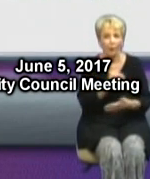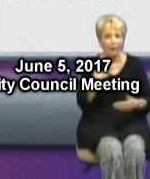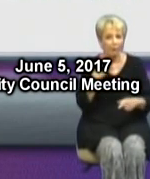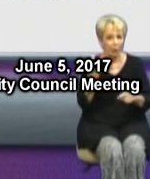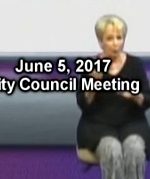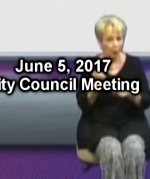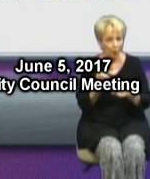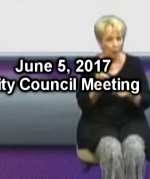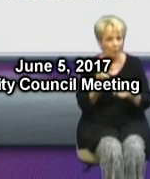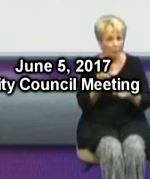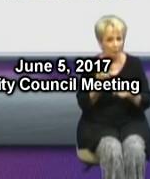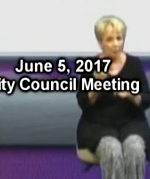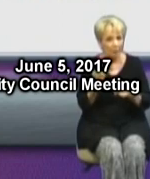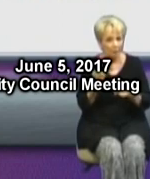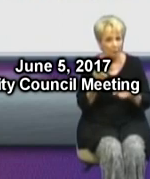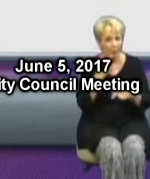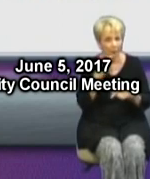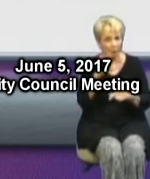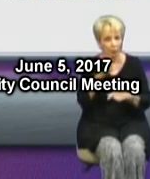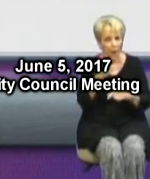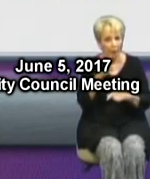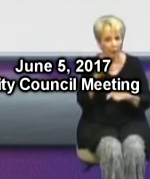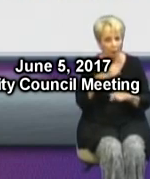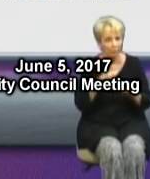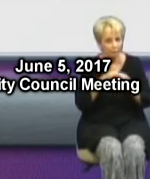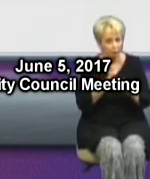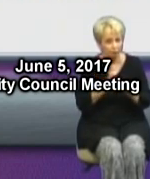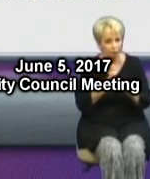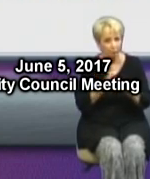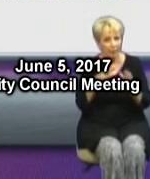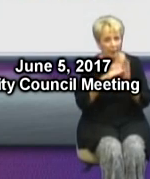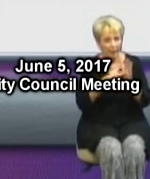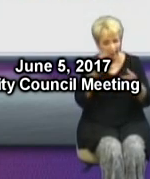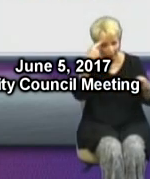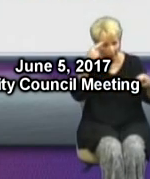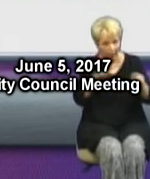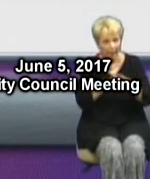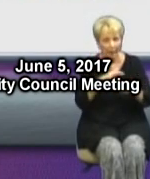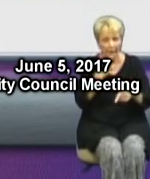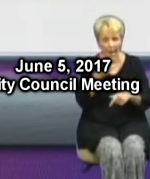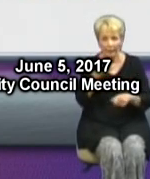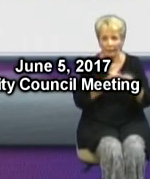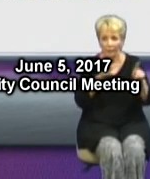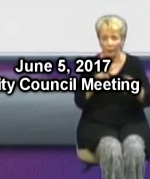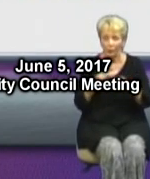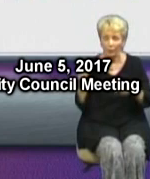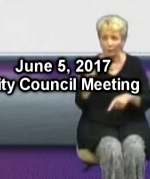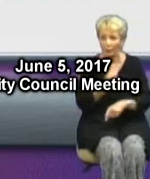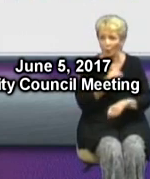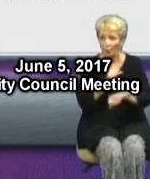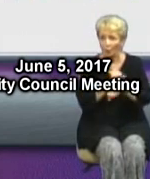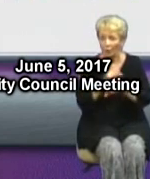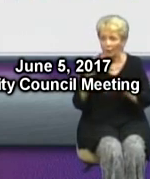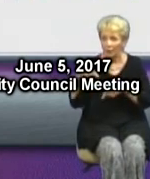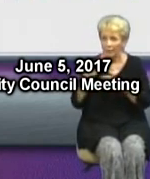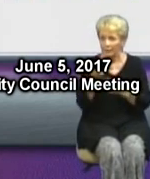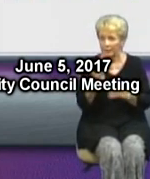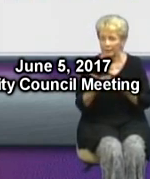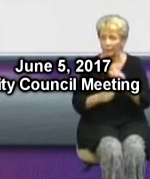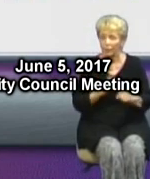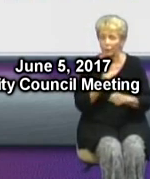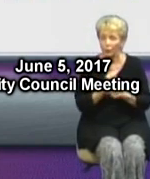regulatory compliant operation. I will tell everyone that as we have been working over the last several